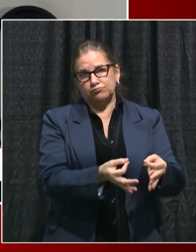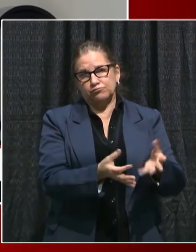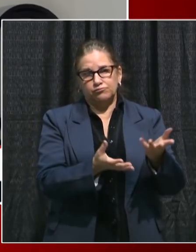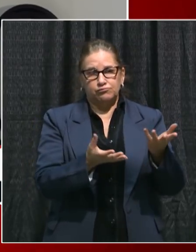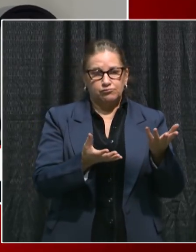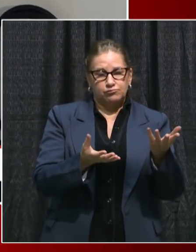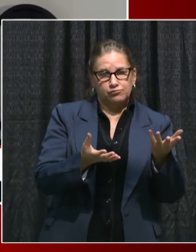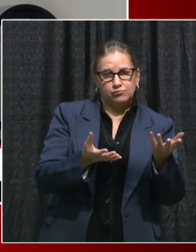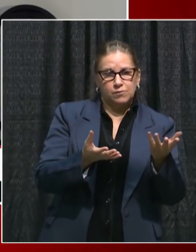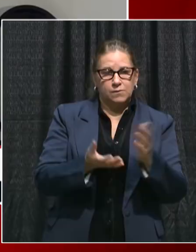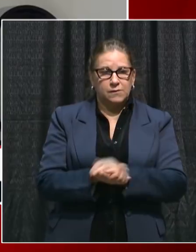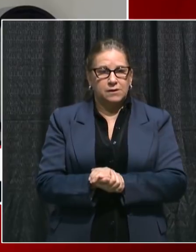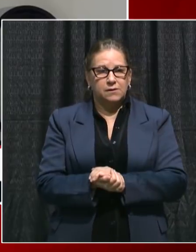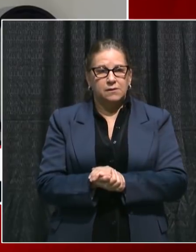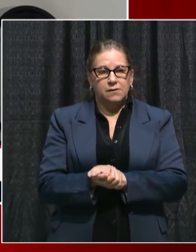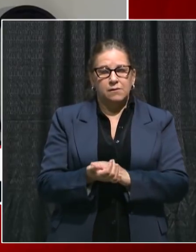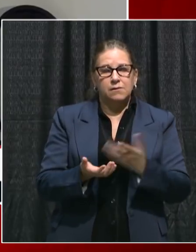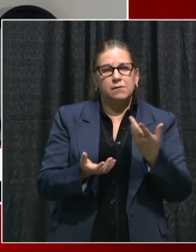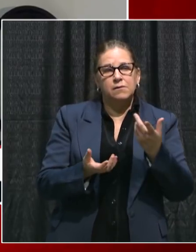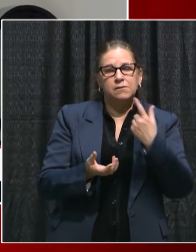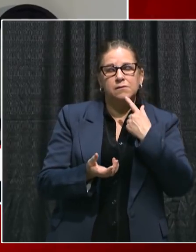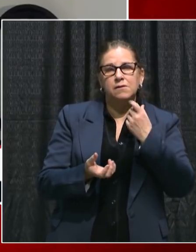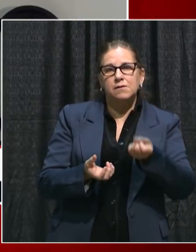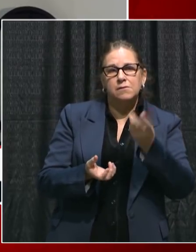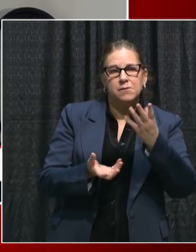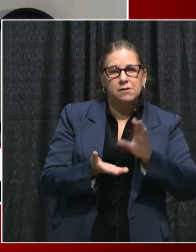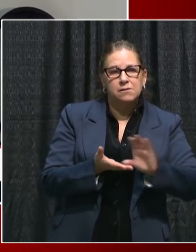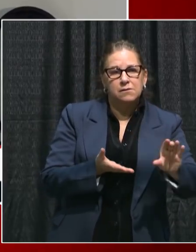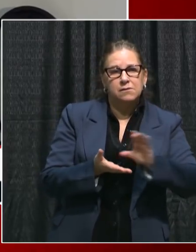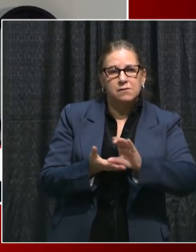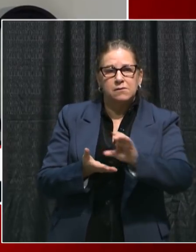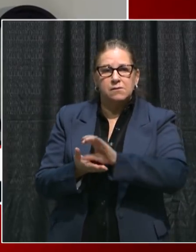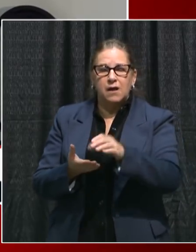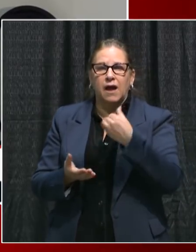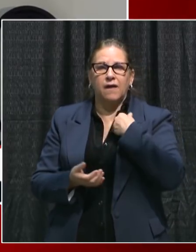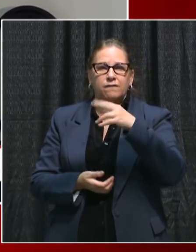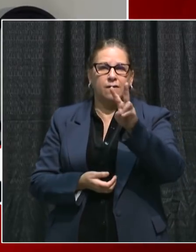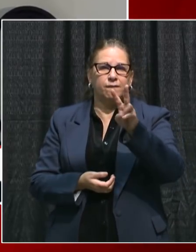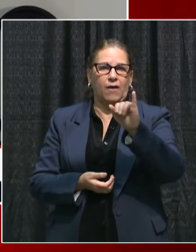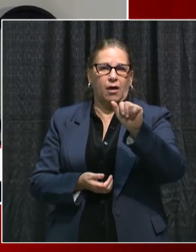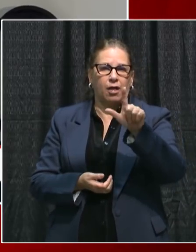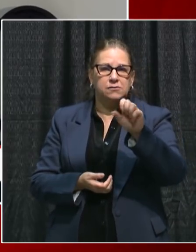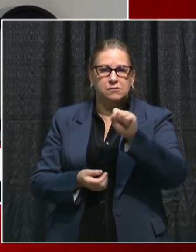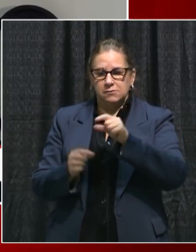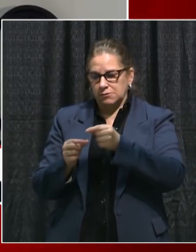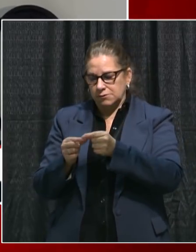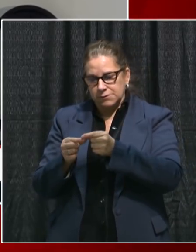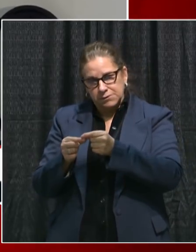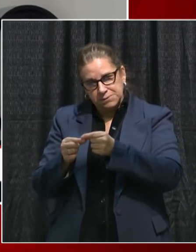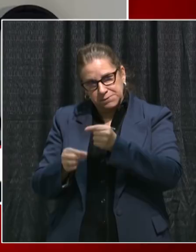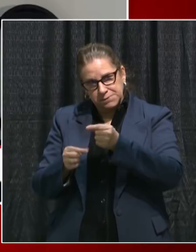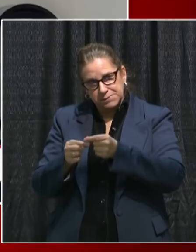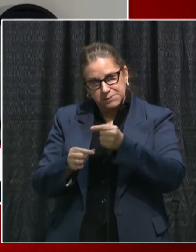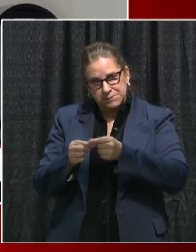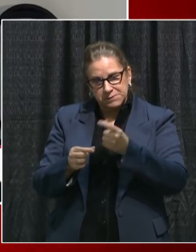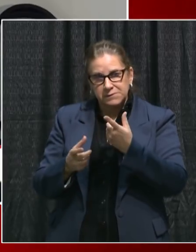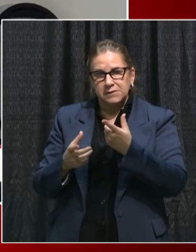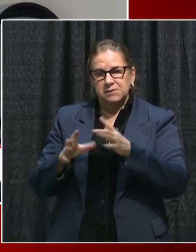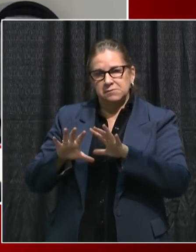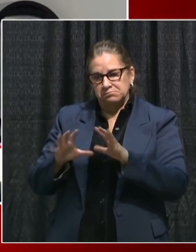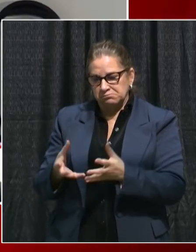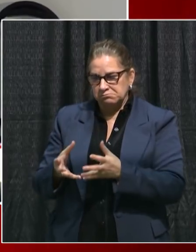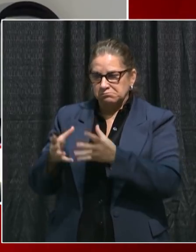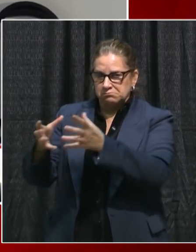is expected to be 400 vials. We are still continuing to await information as it relates to ongoing